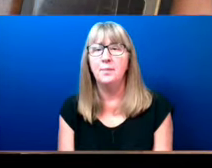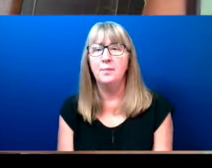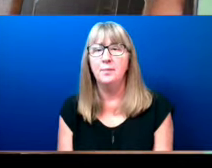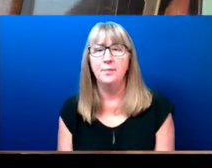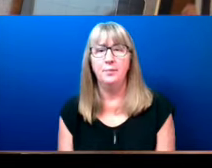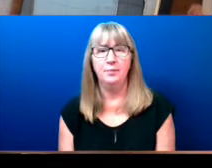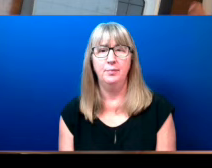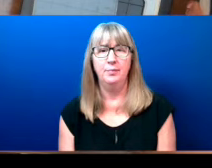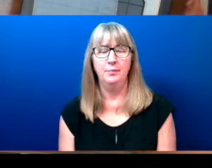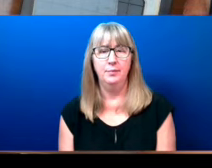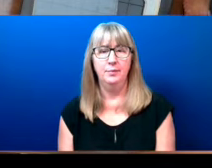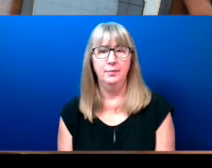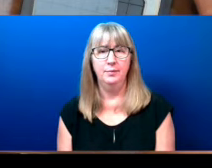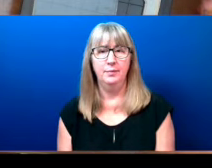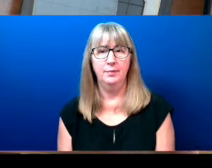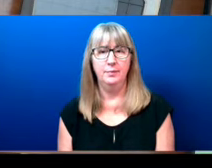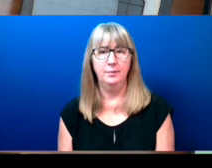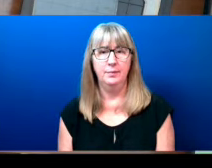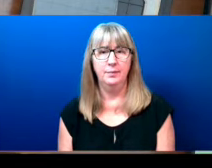let me grab that.